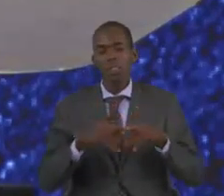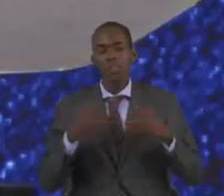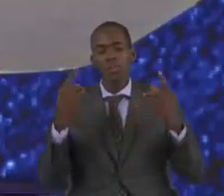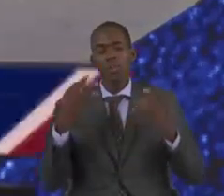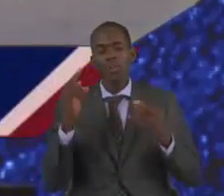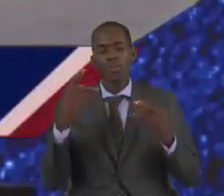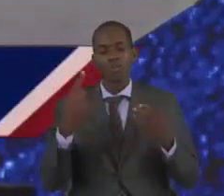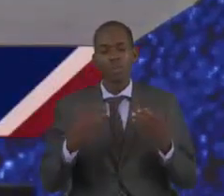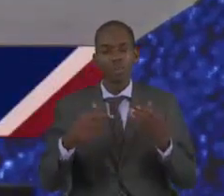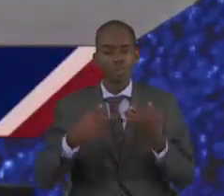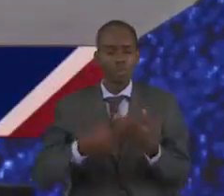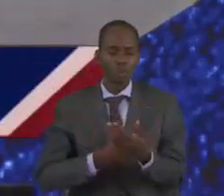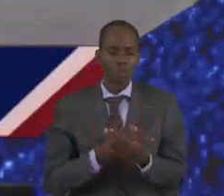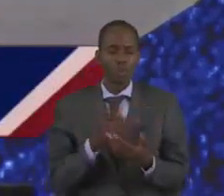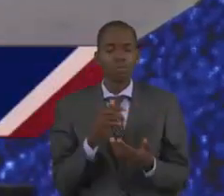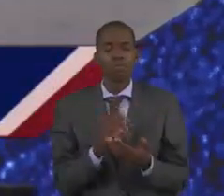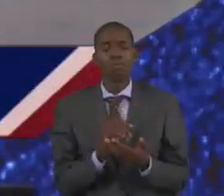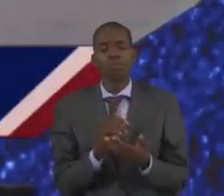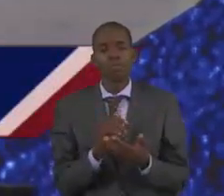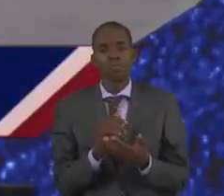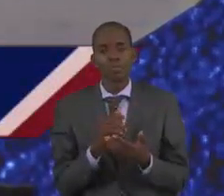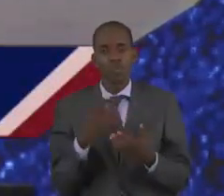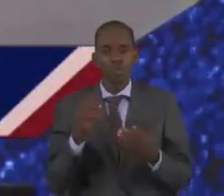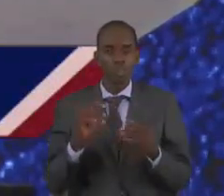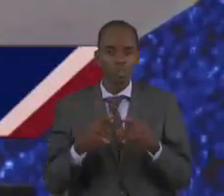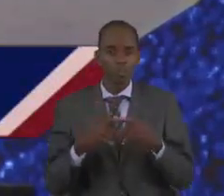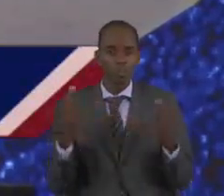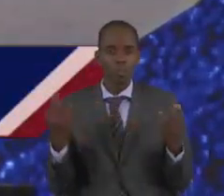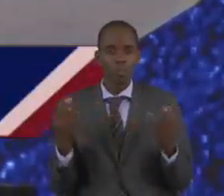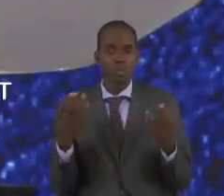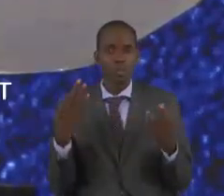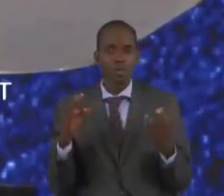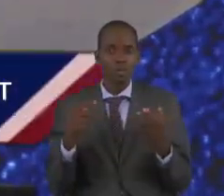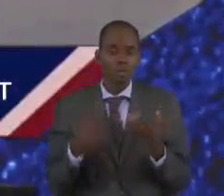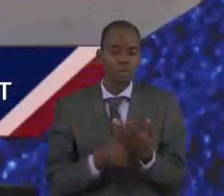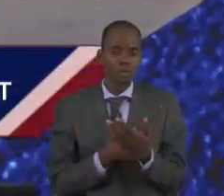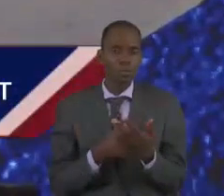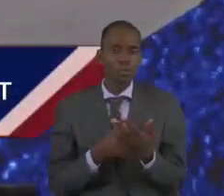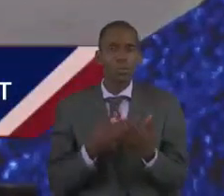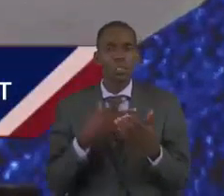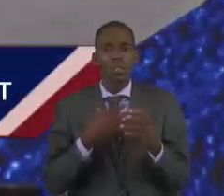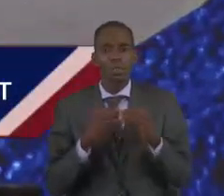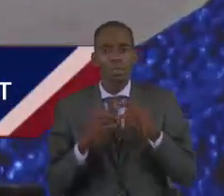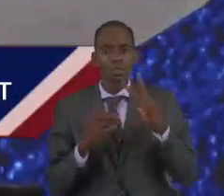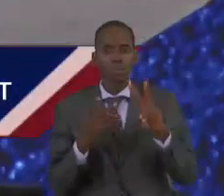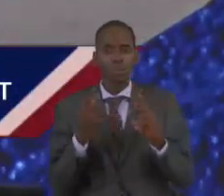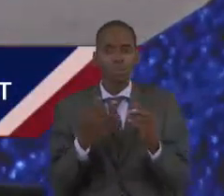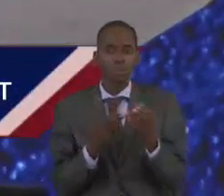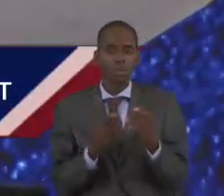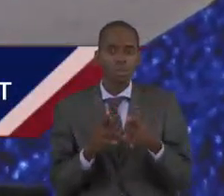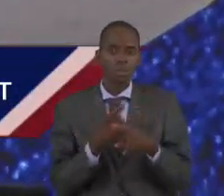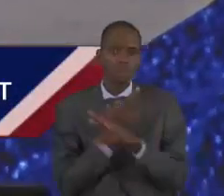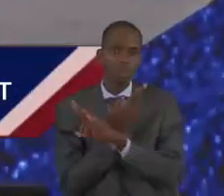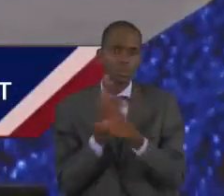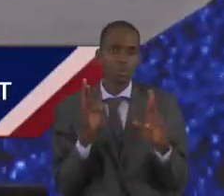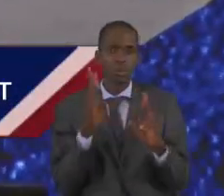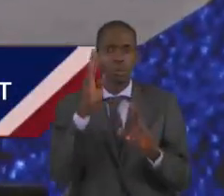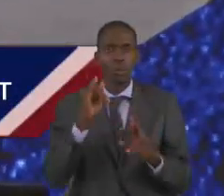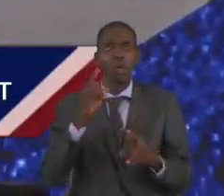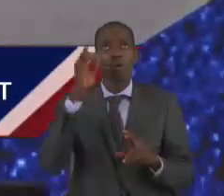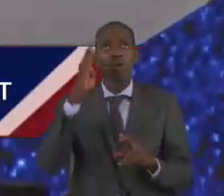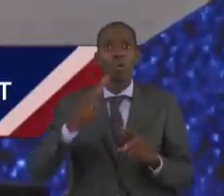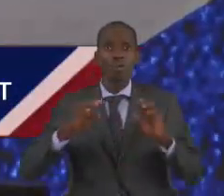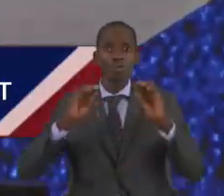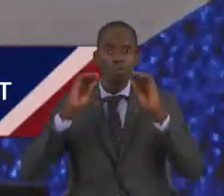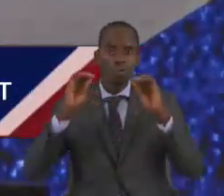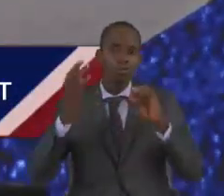the truth from Christ. Number two, redemption by God taught through Christ.